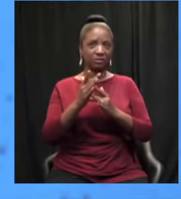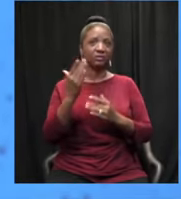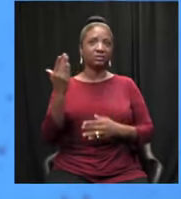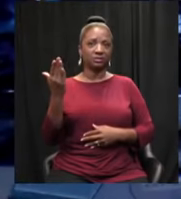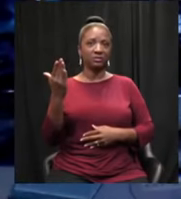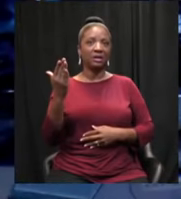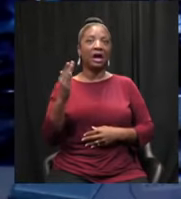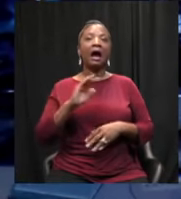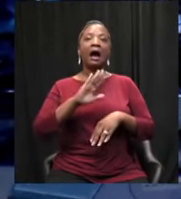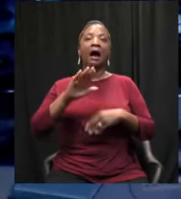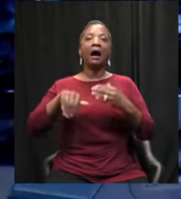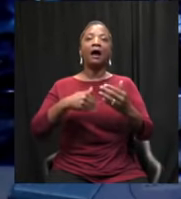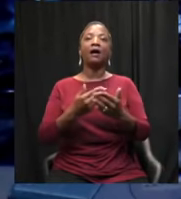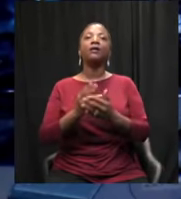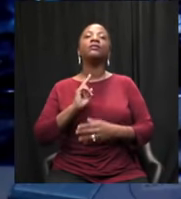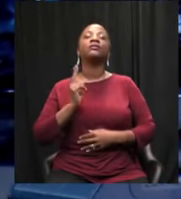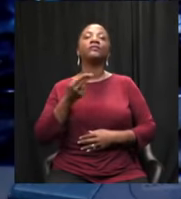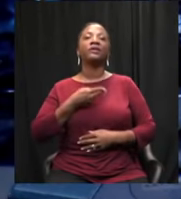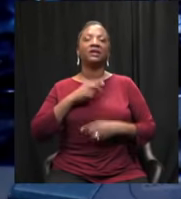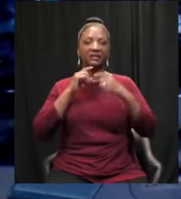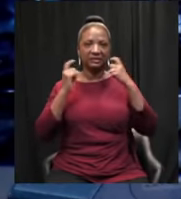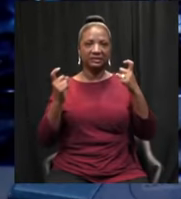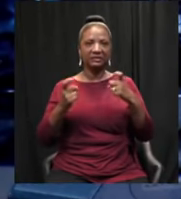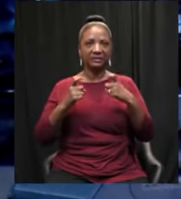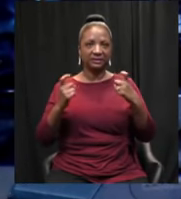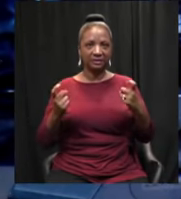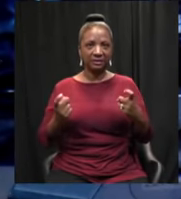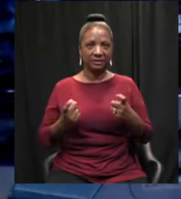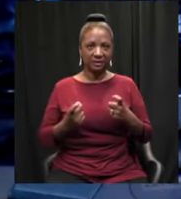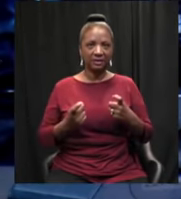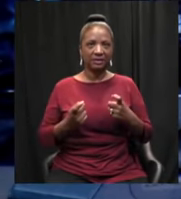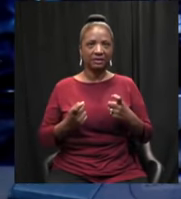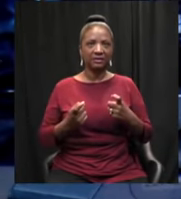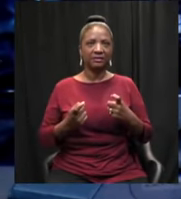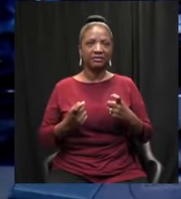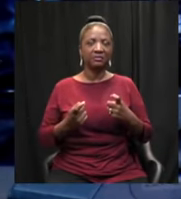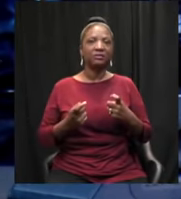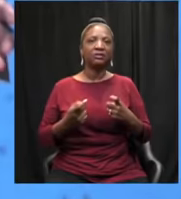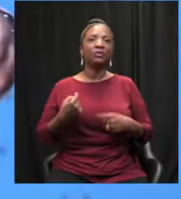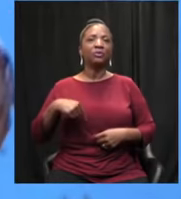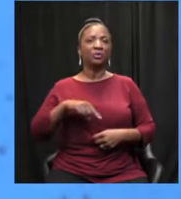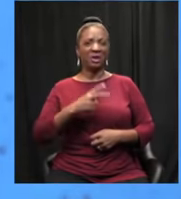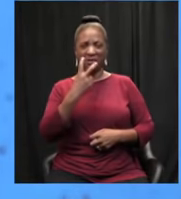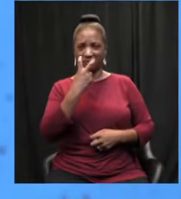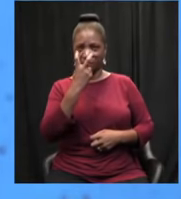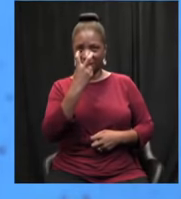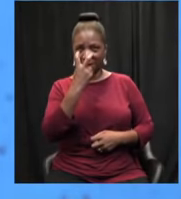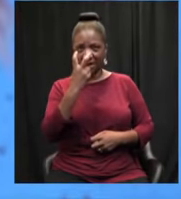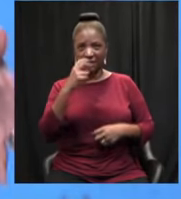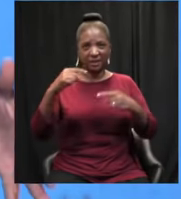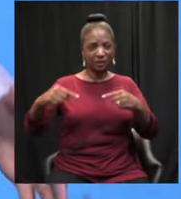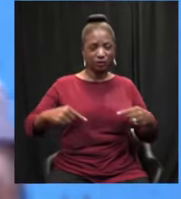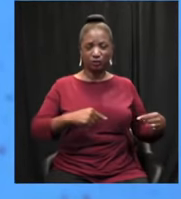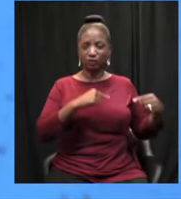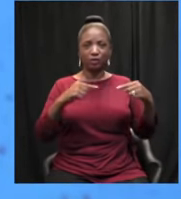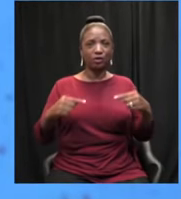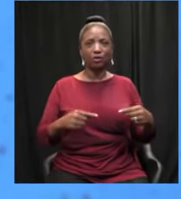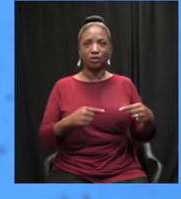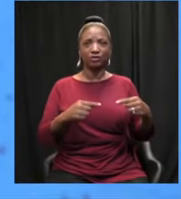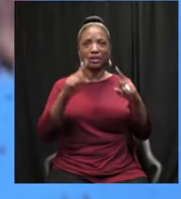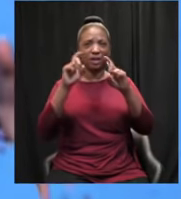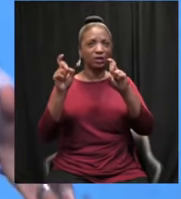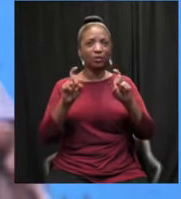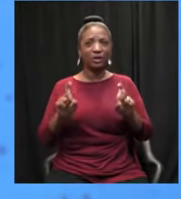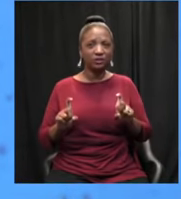short of the glory of God. And so we know what it's like to have doubts and to have struggles and to have questions and